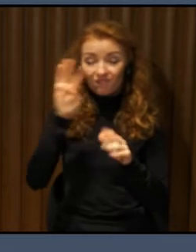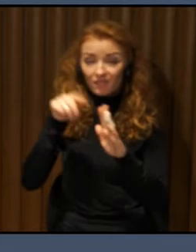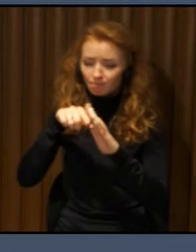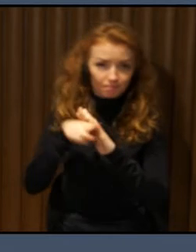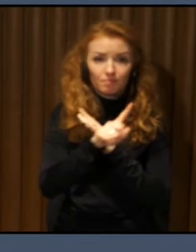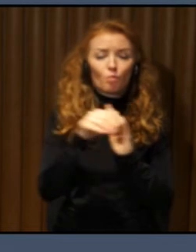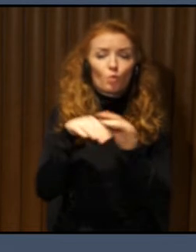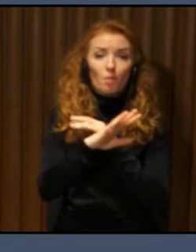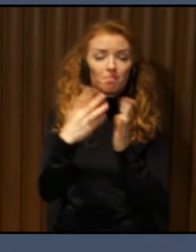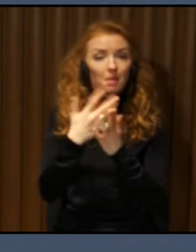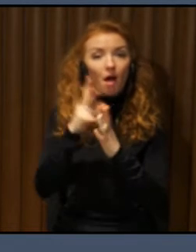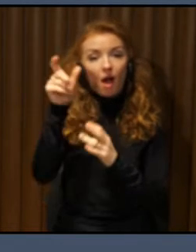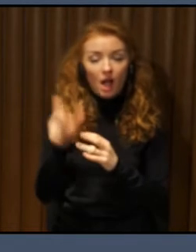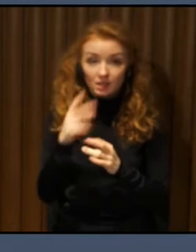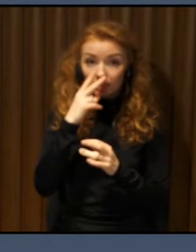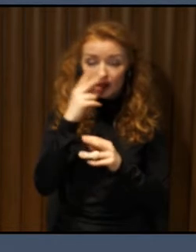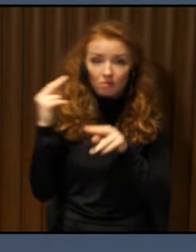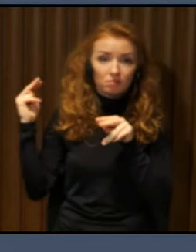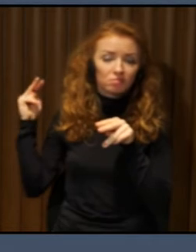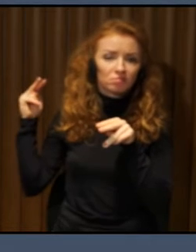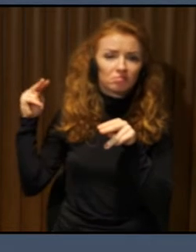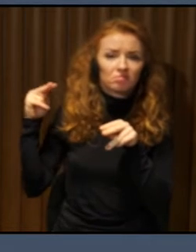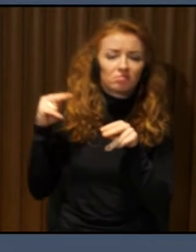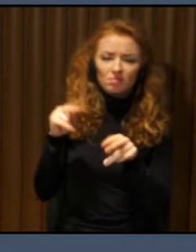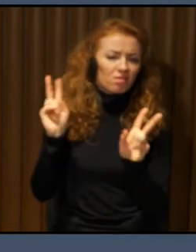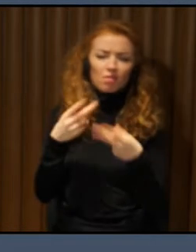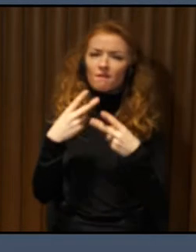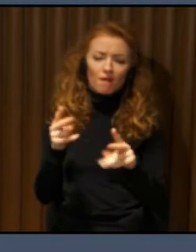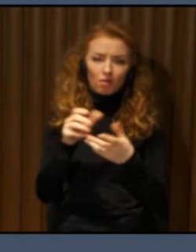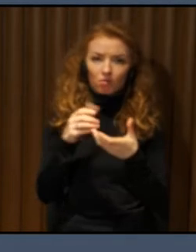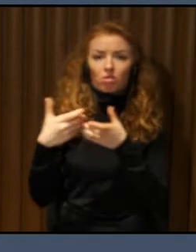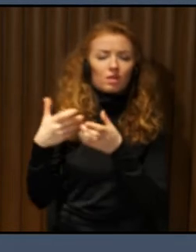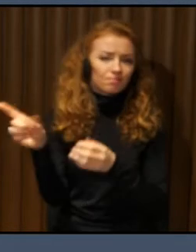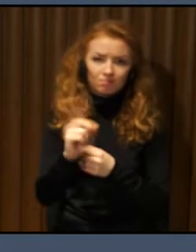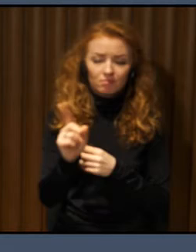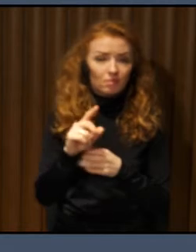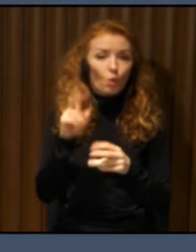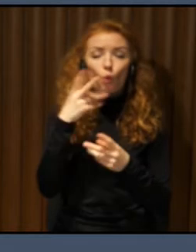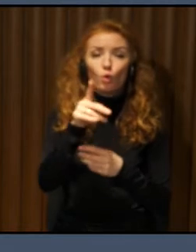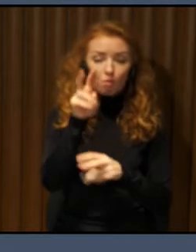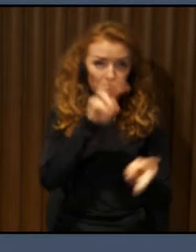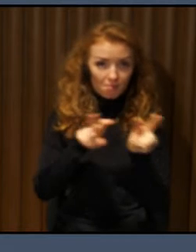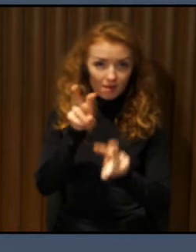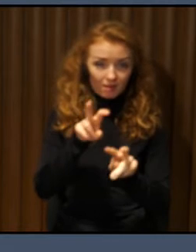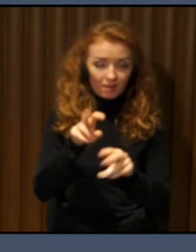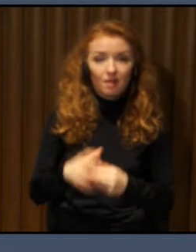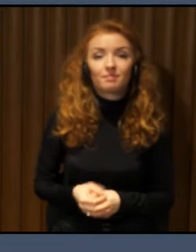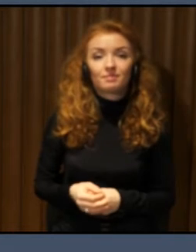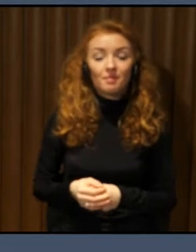shoulder, you don't have to show them what you're looking at. So the other really interesting part of this is the data we